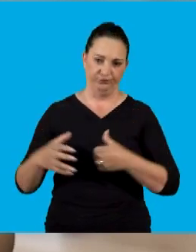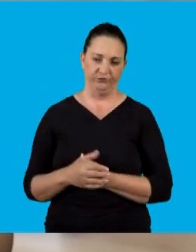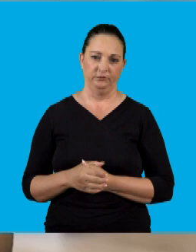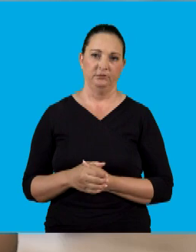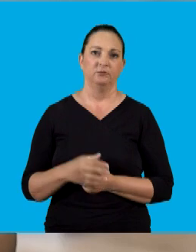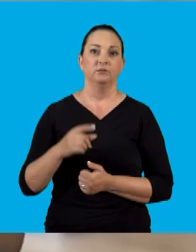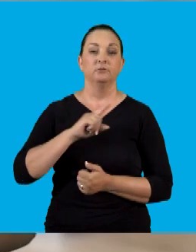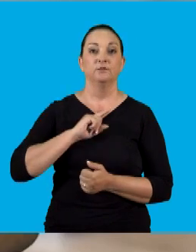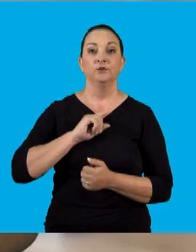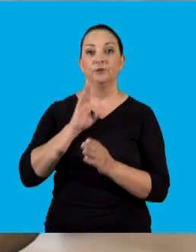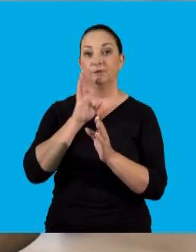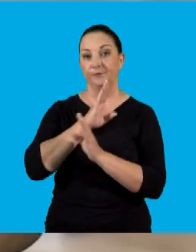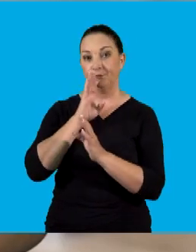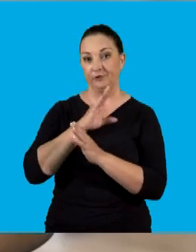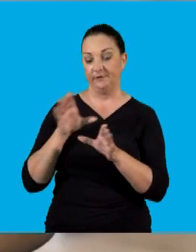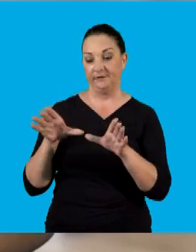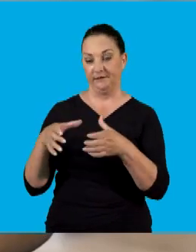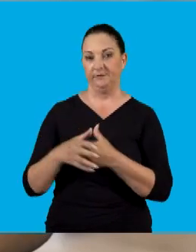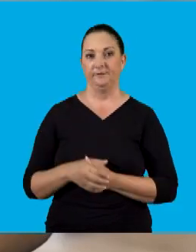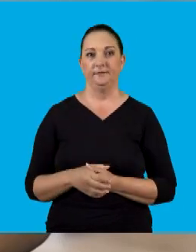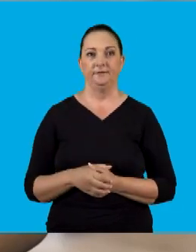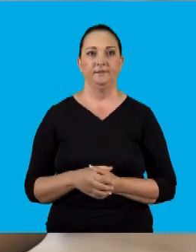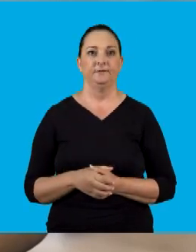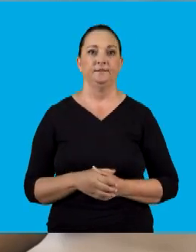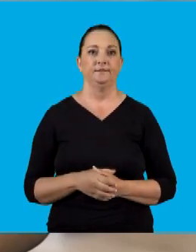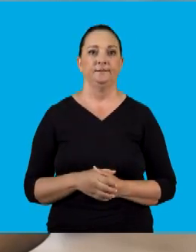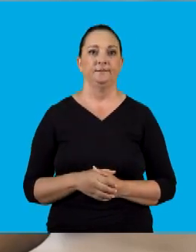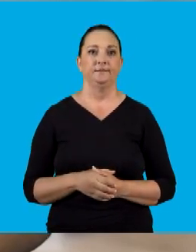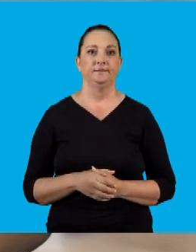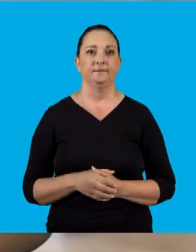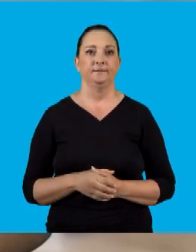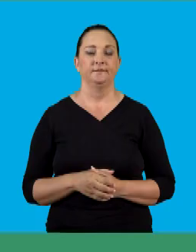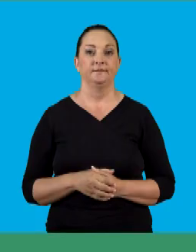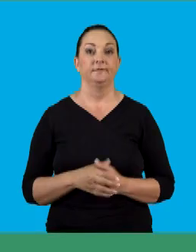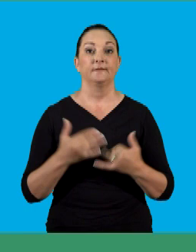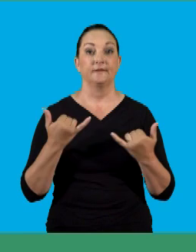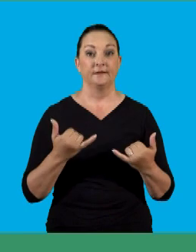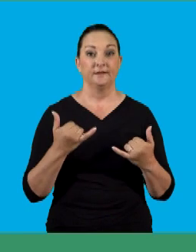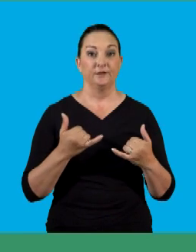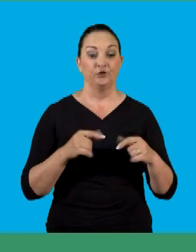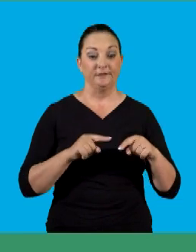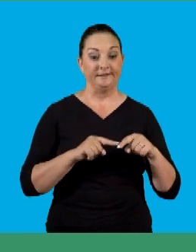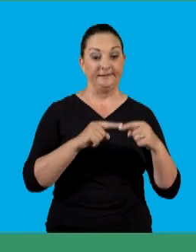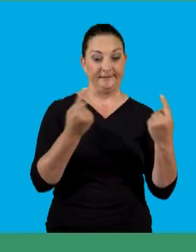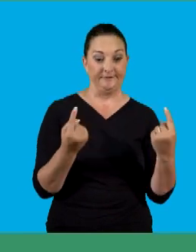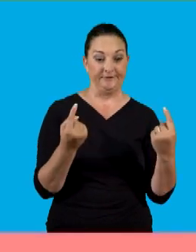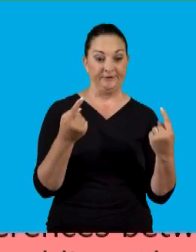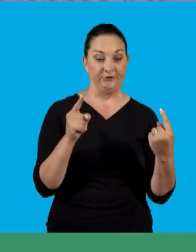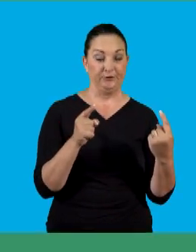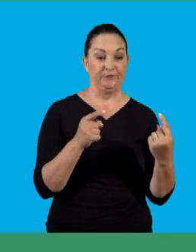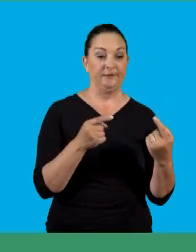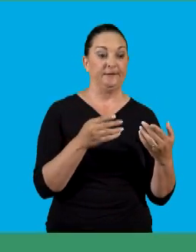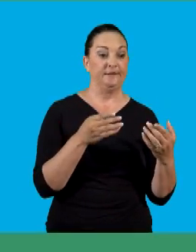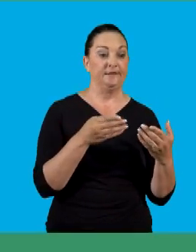the private sector. Now, let's move on to our fourth concept, which is the differences between public